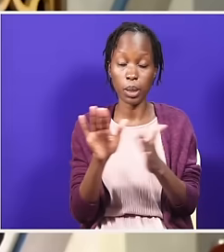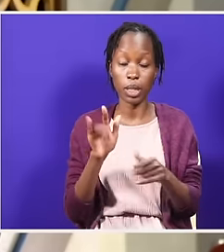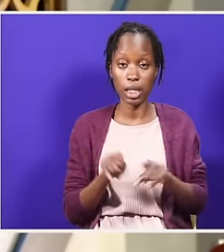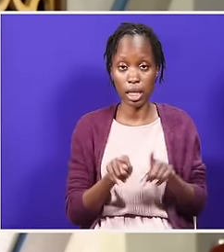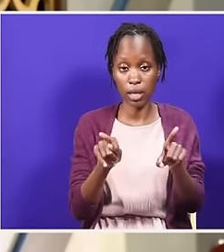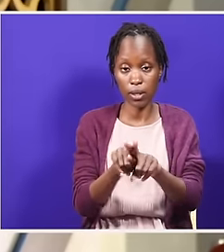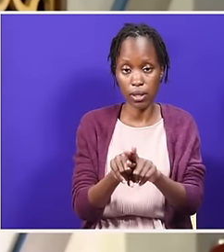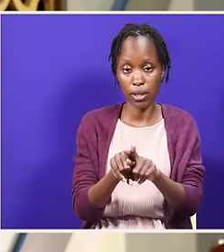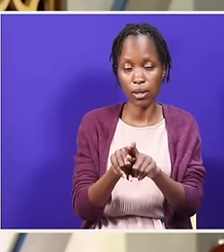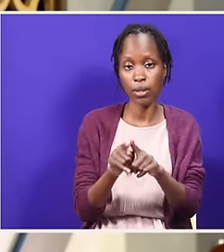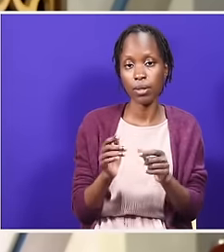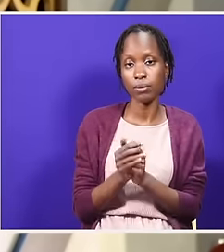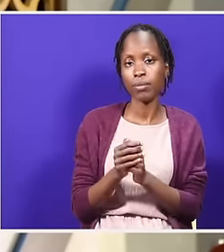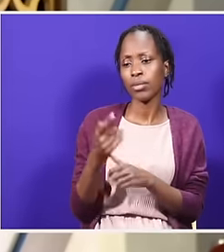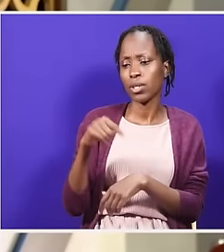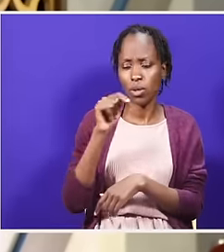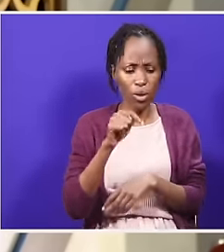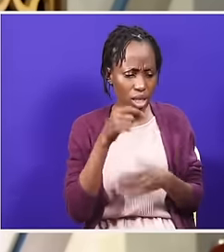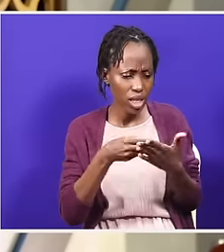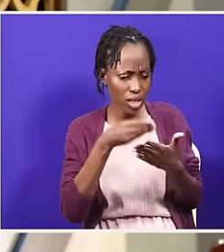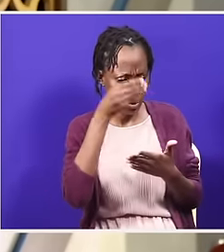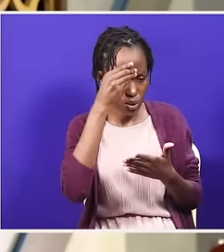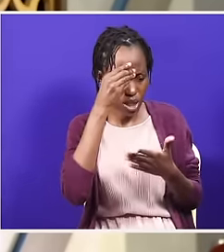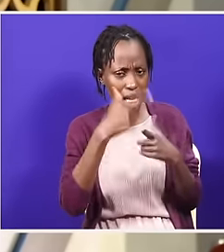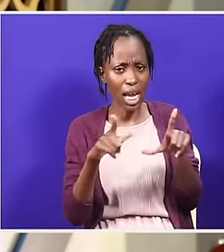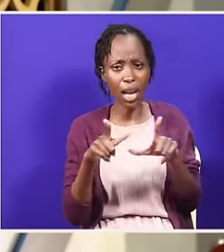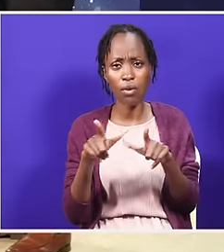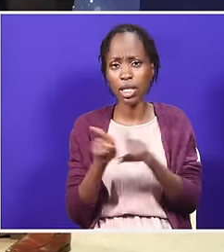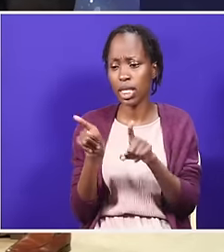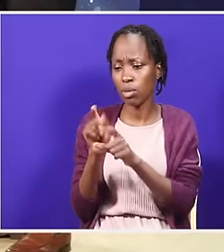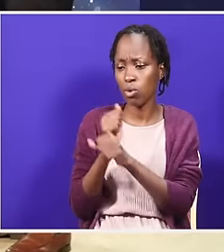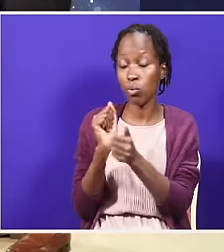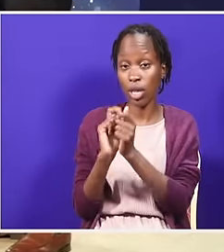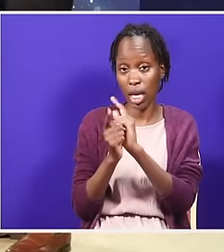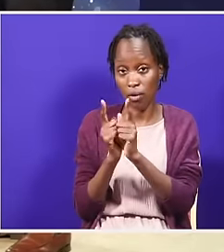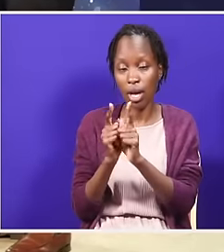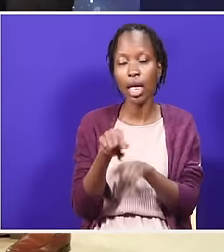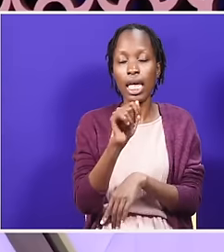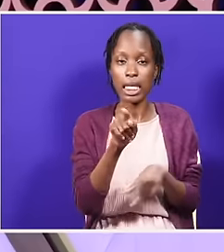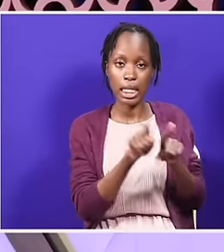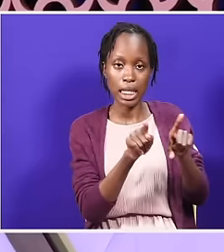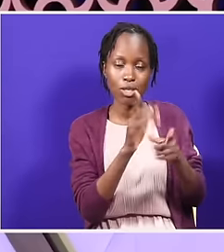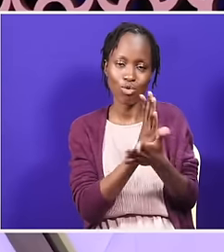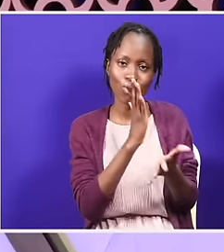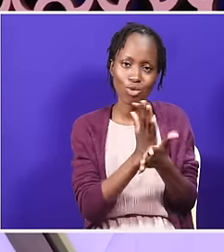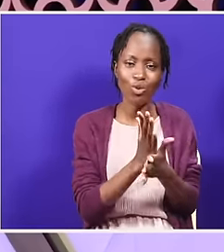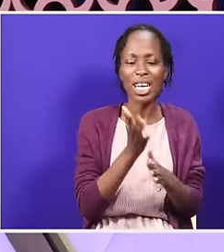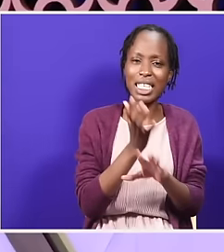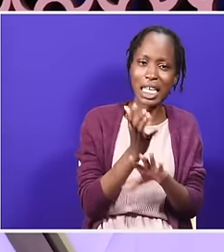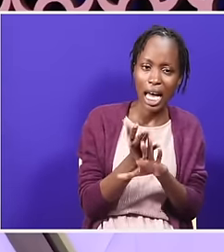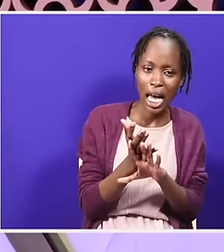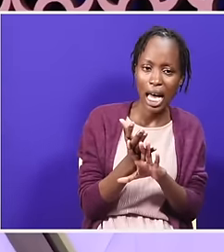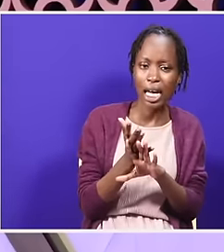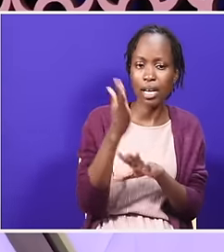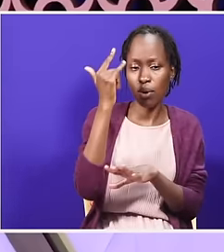had to, you haven't had to necessarily learn the language, but you work with a translator, I think. We do, And so it's been difficult that way. But